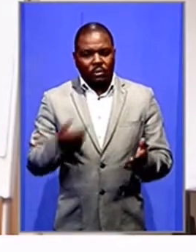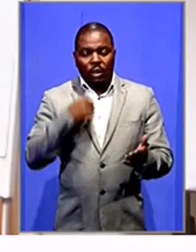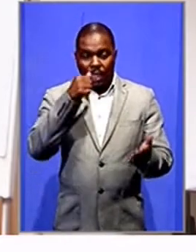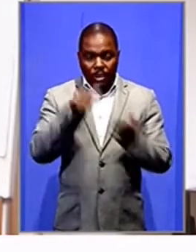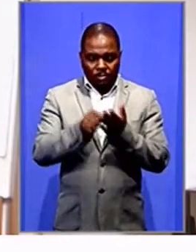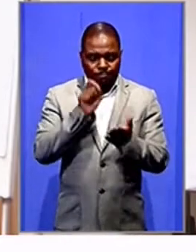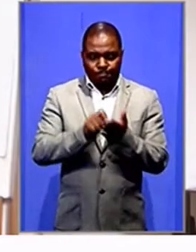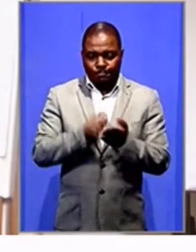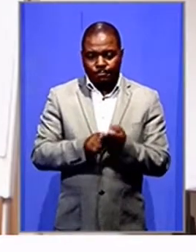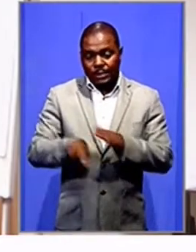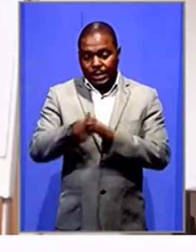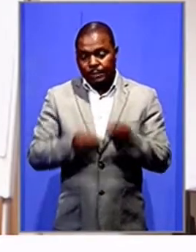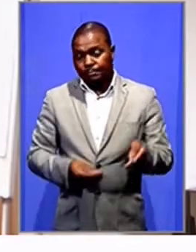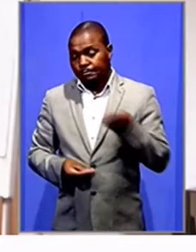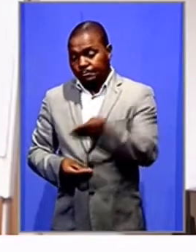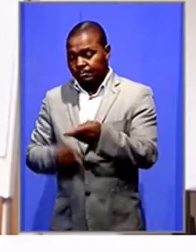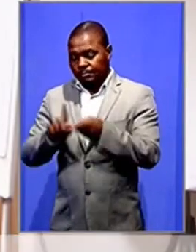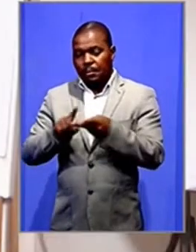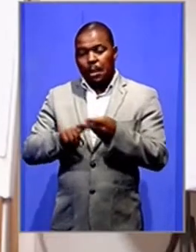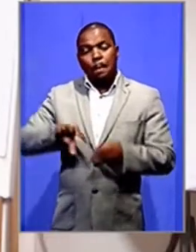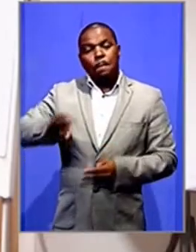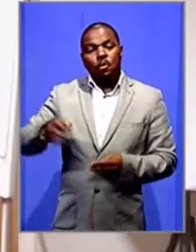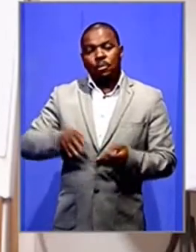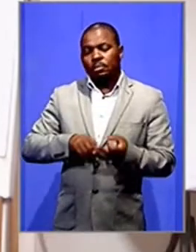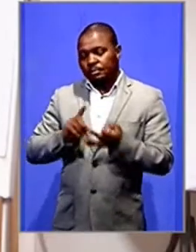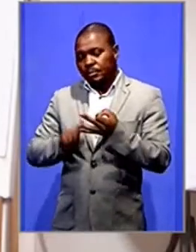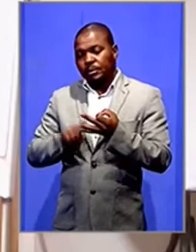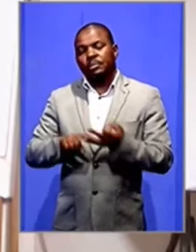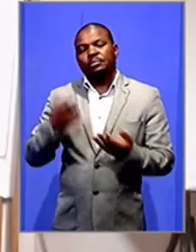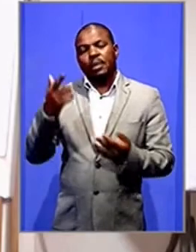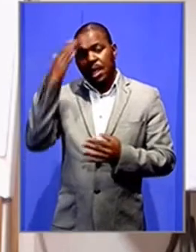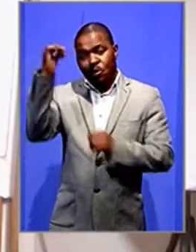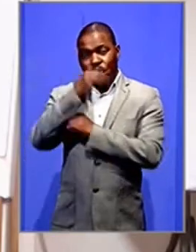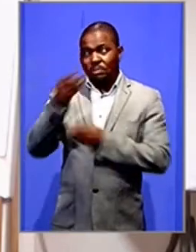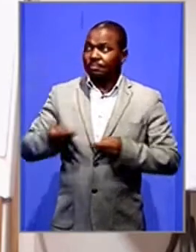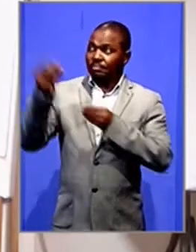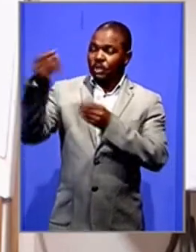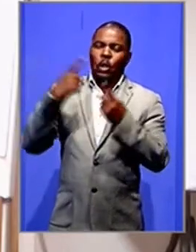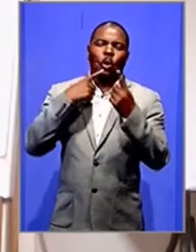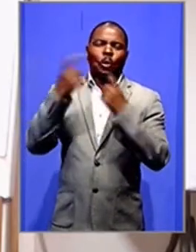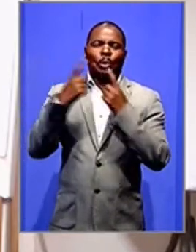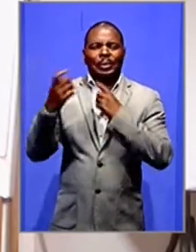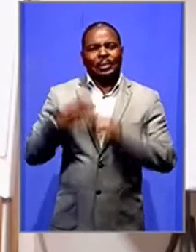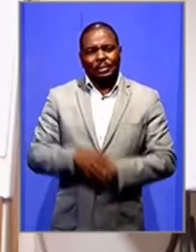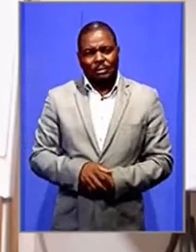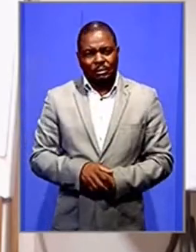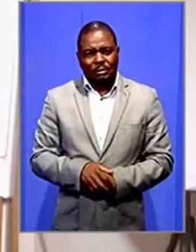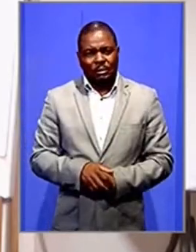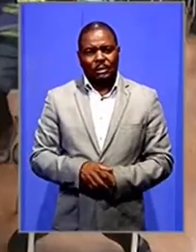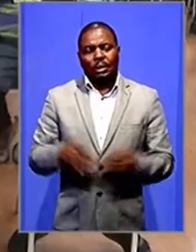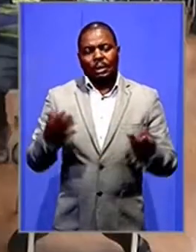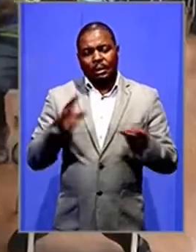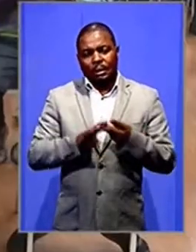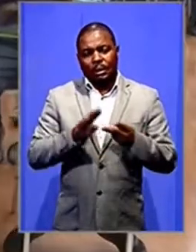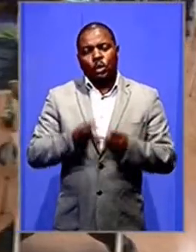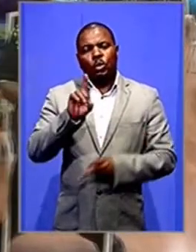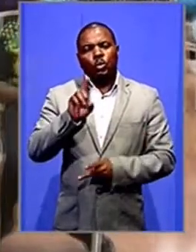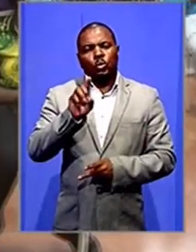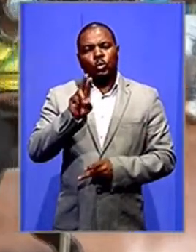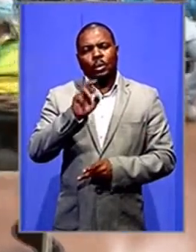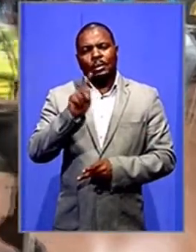go regioneng ya gona ga kwalla go provinceng ga ba ga ya le go Luthuli House re isa ditletlebo tsa gona re ngwaletse le comrade Jesse Duarte the